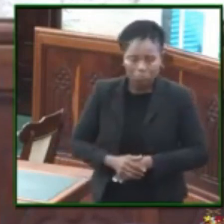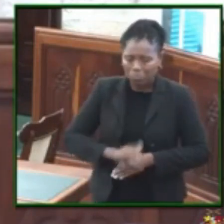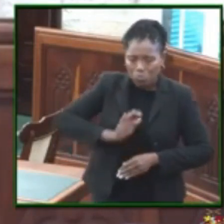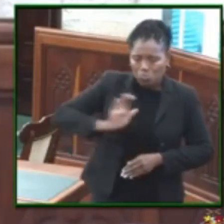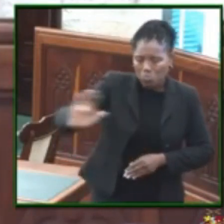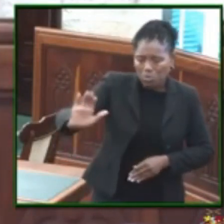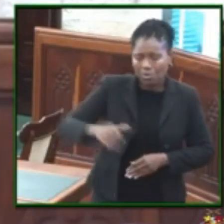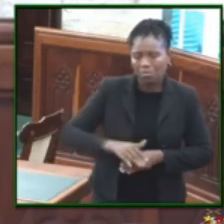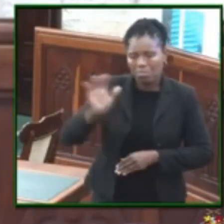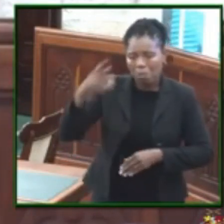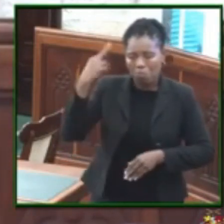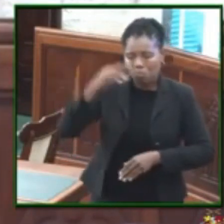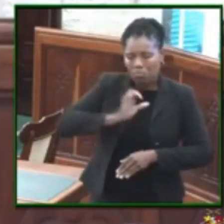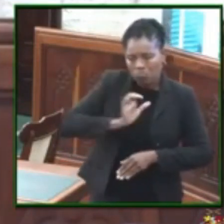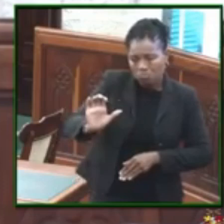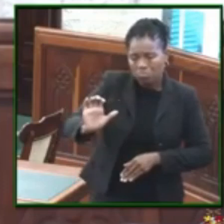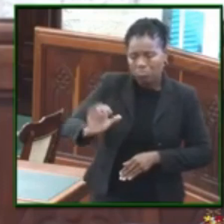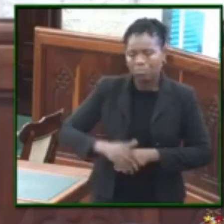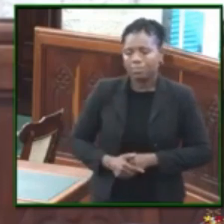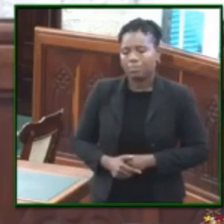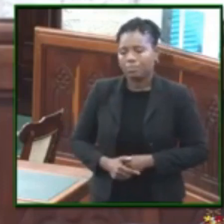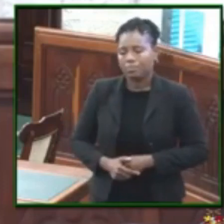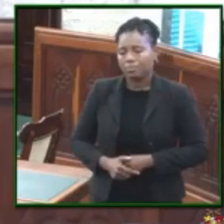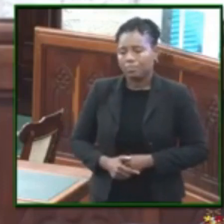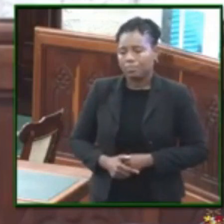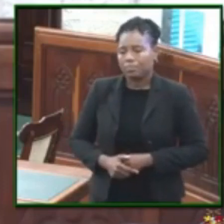reject that reasoning.